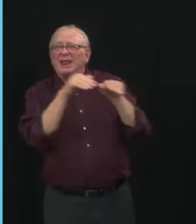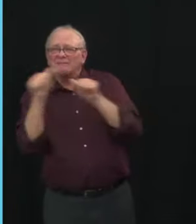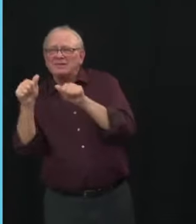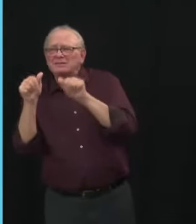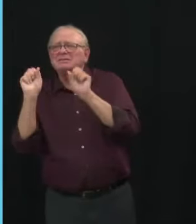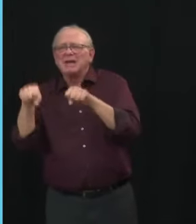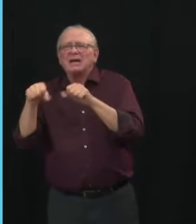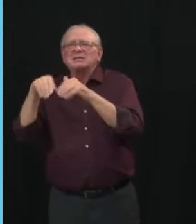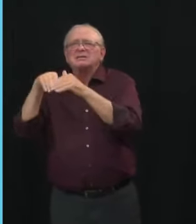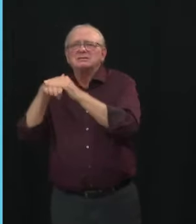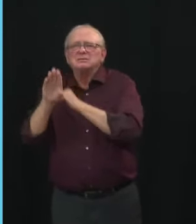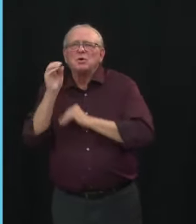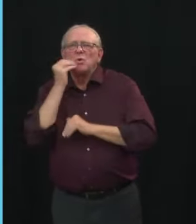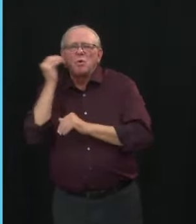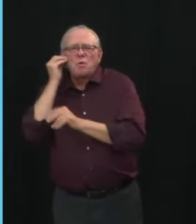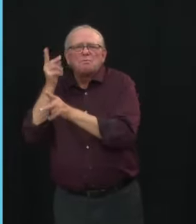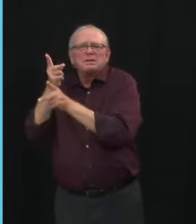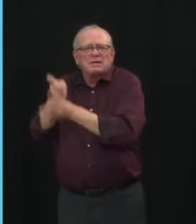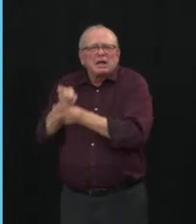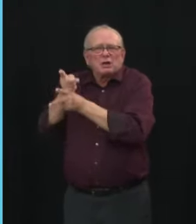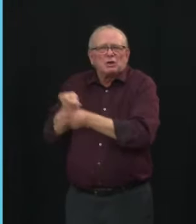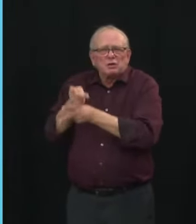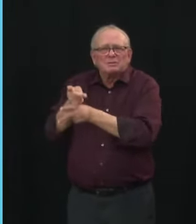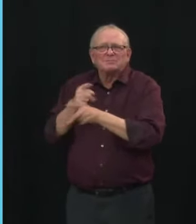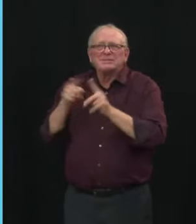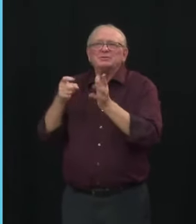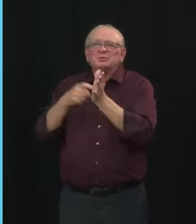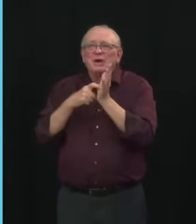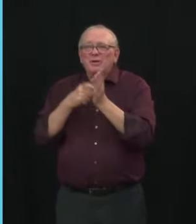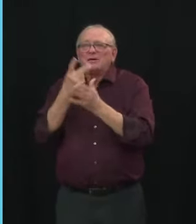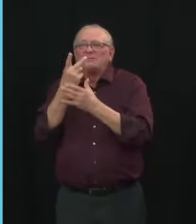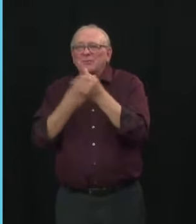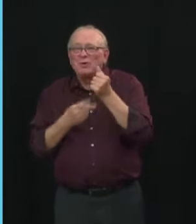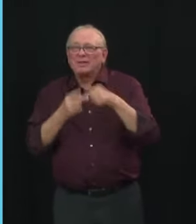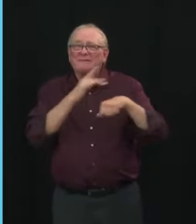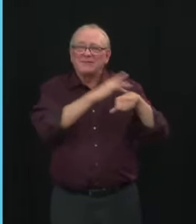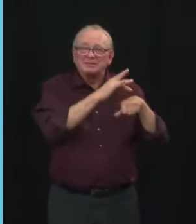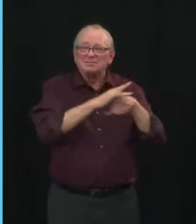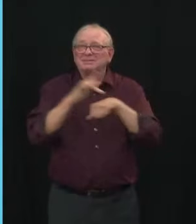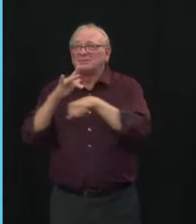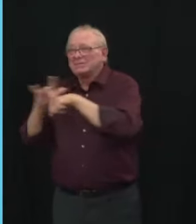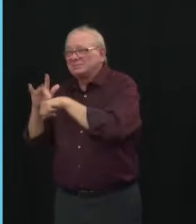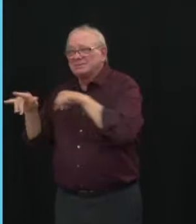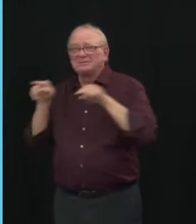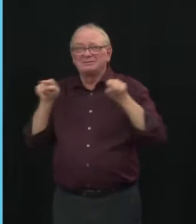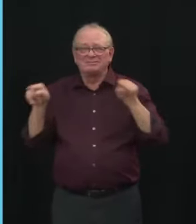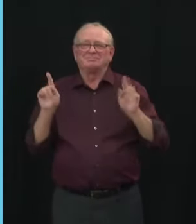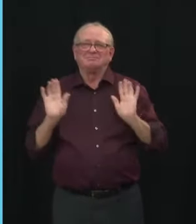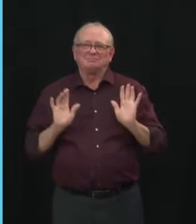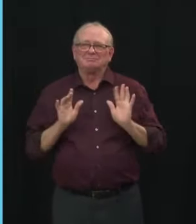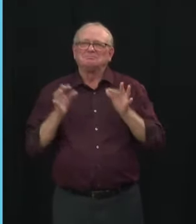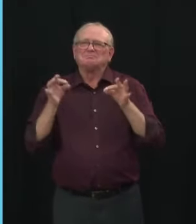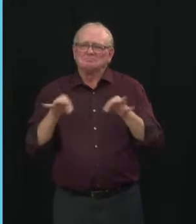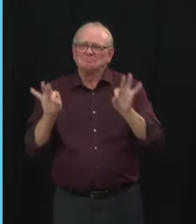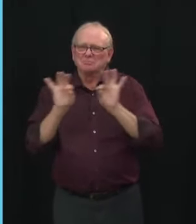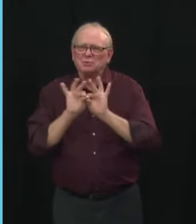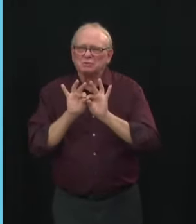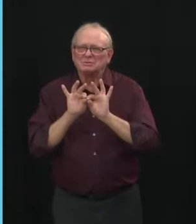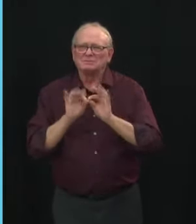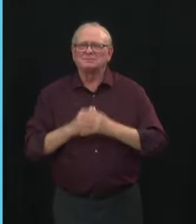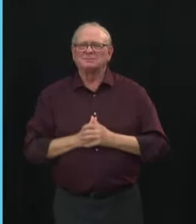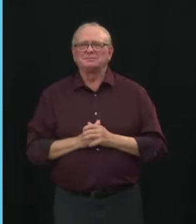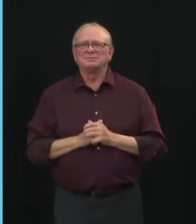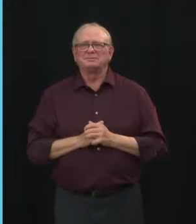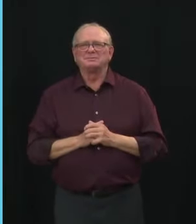we need to be able to have the spaces available. So we're investing in all aspects of our healthcare system. So that plays in a very, very important part,